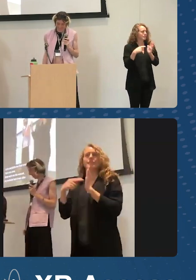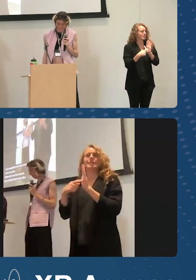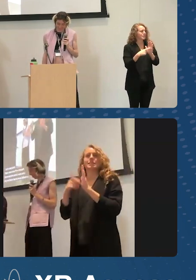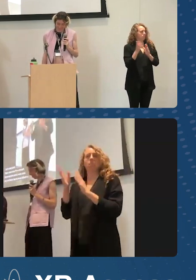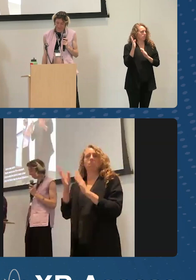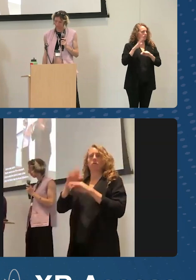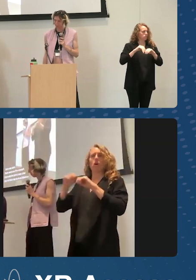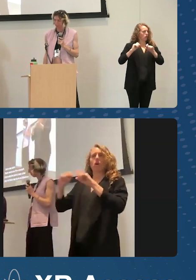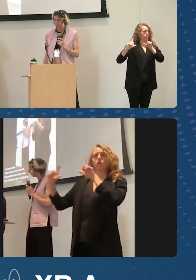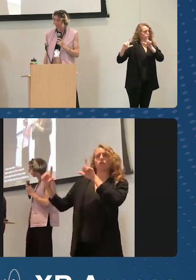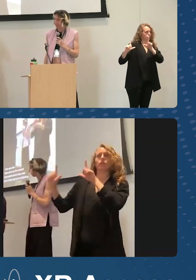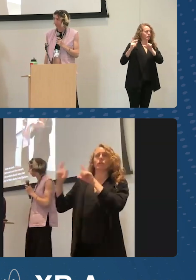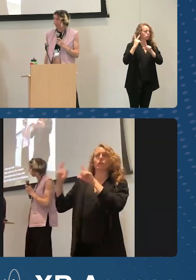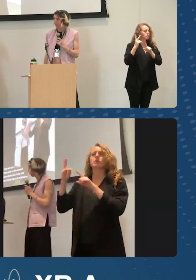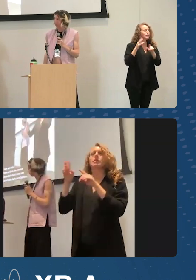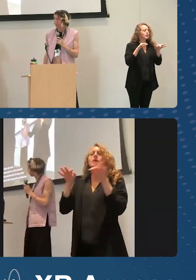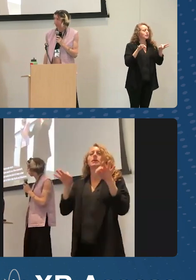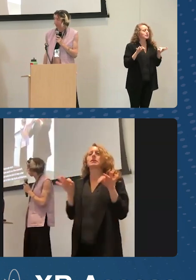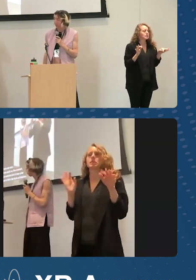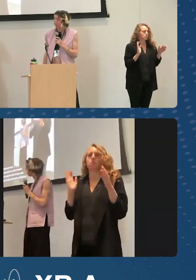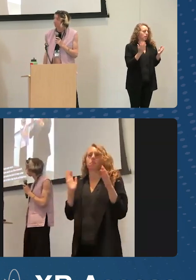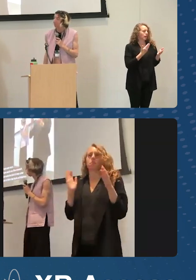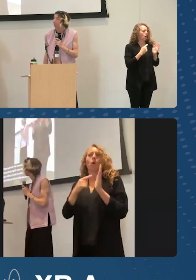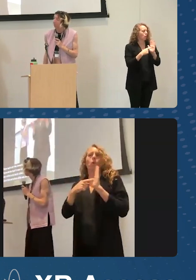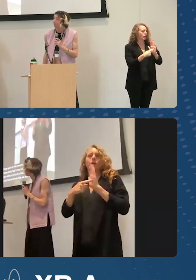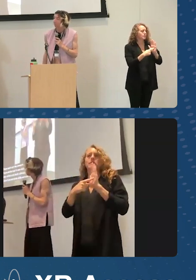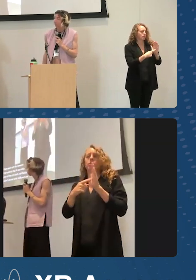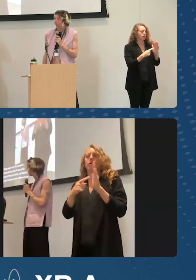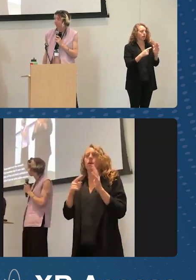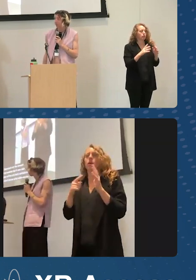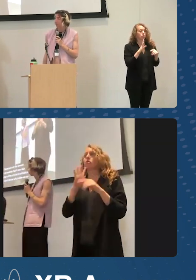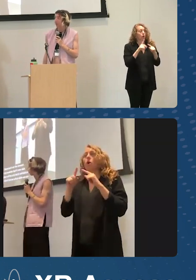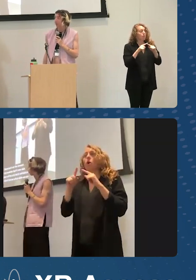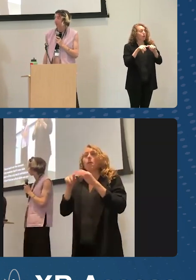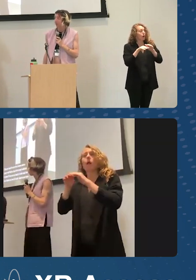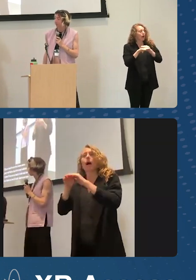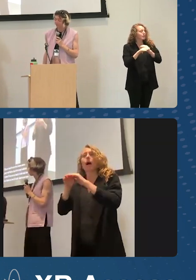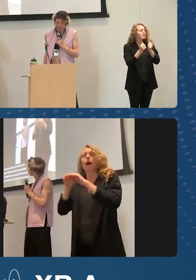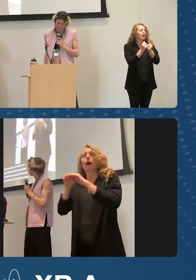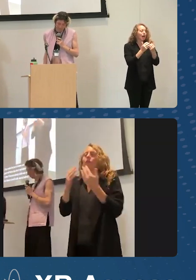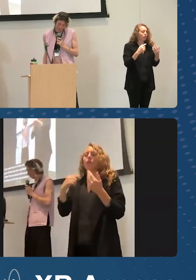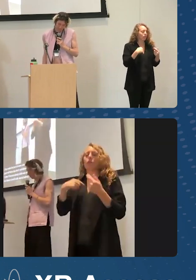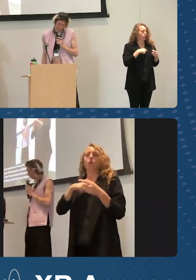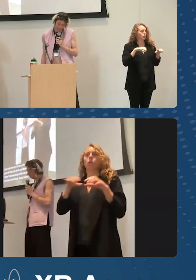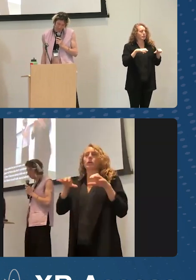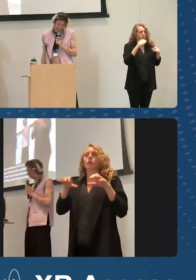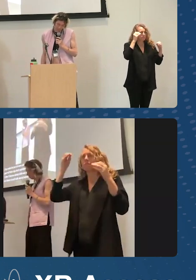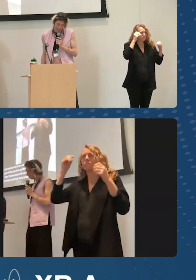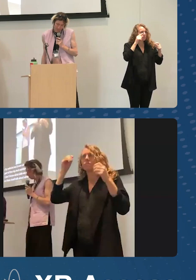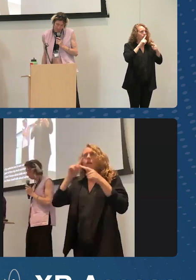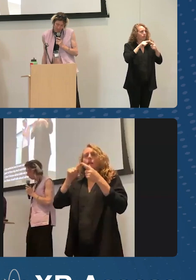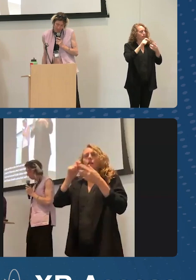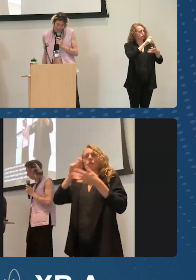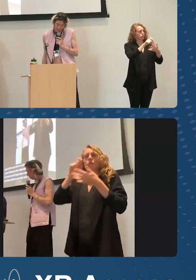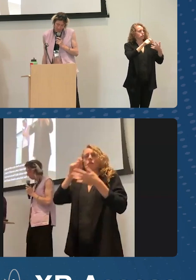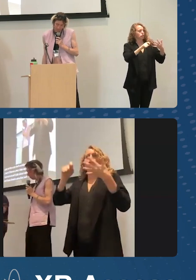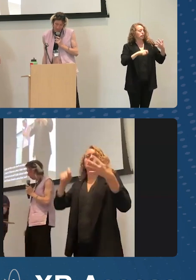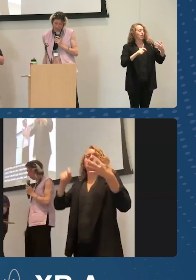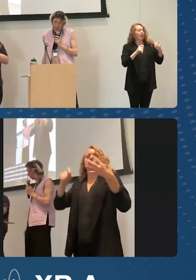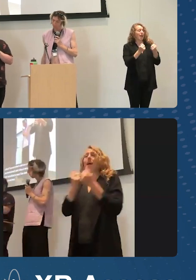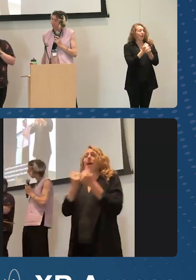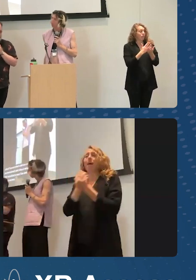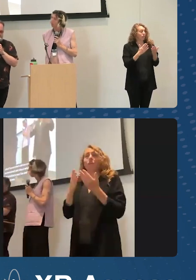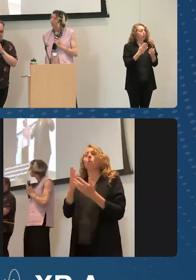talk about what that installation was like and how access, everything was intentional on so many levels, so that everybody